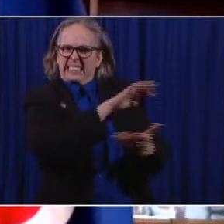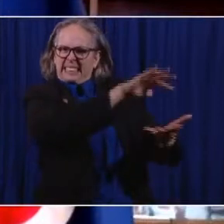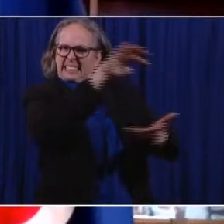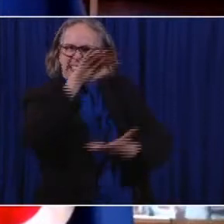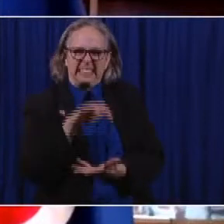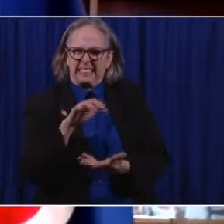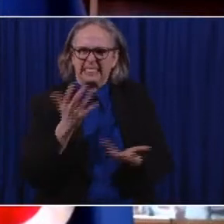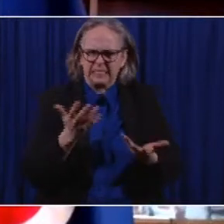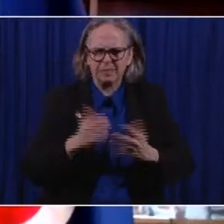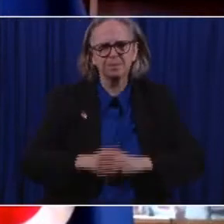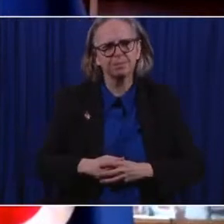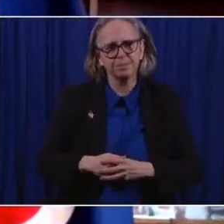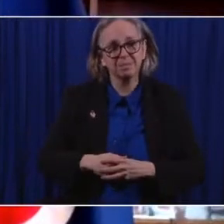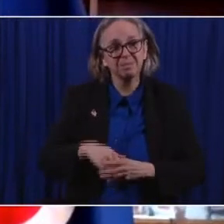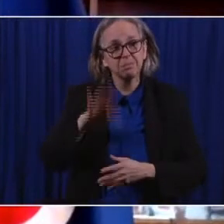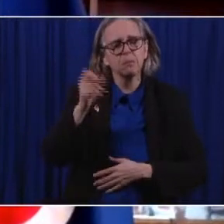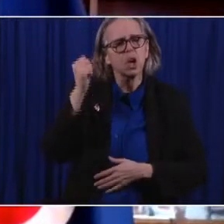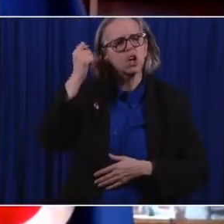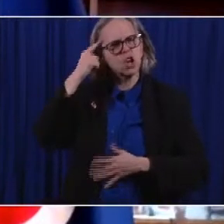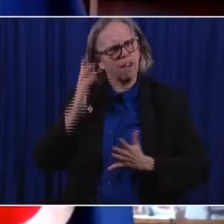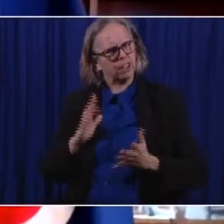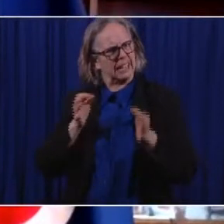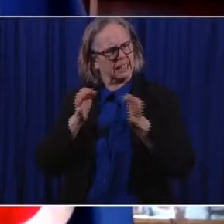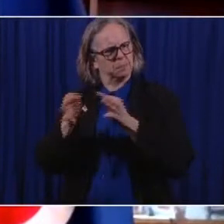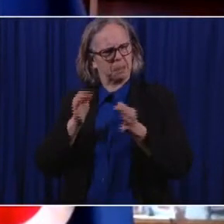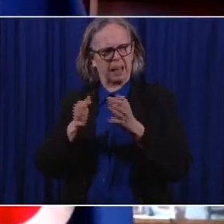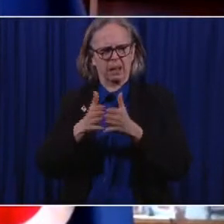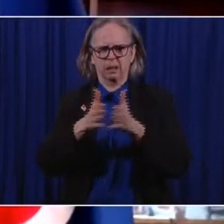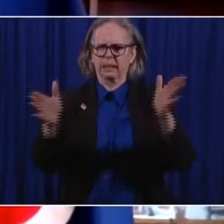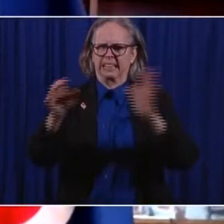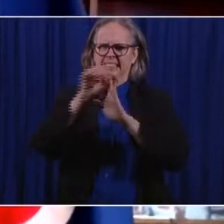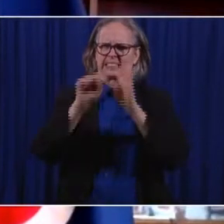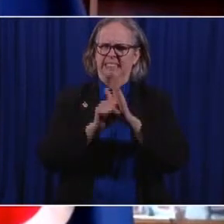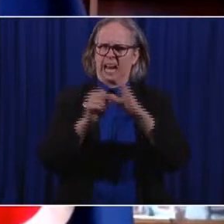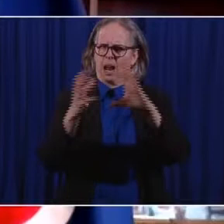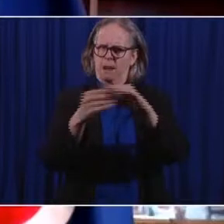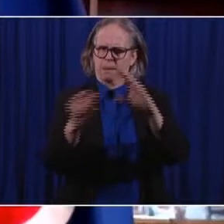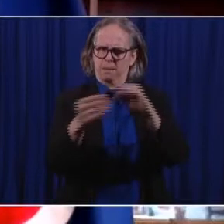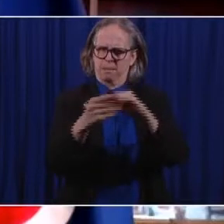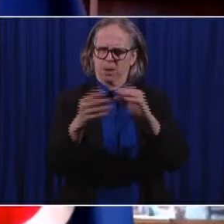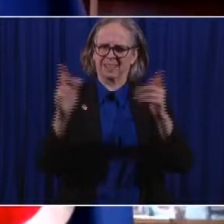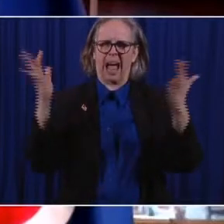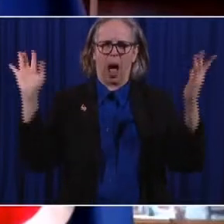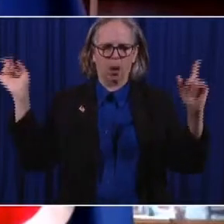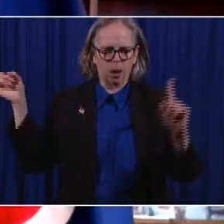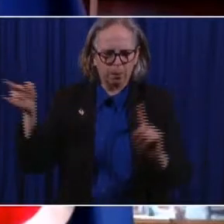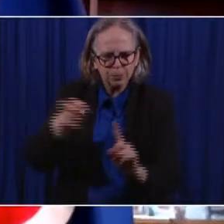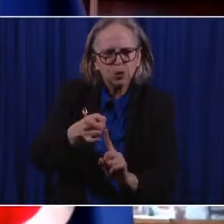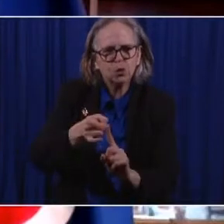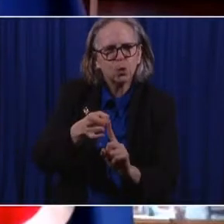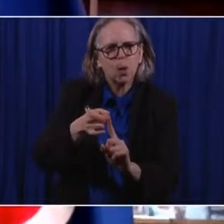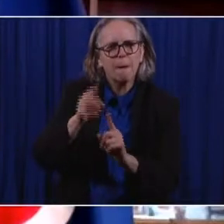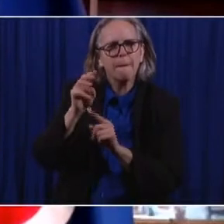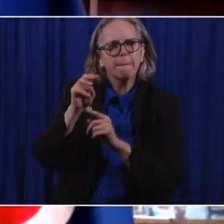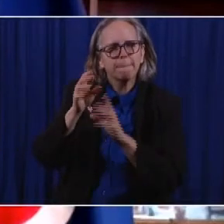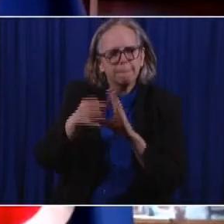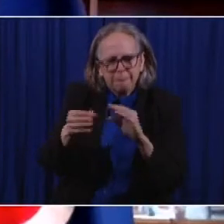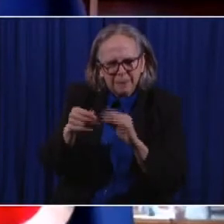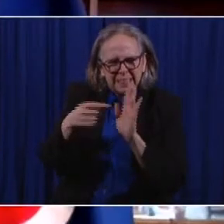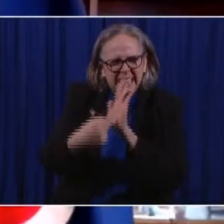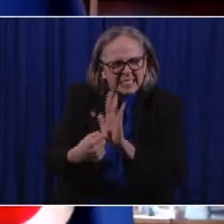macro message that you just relayed, Governor. And our goal is to get this out as quickly as